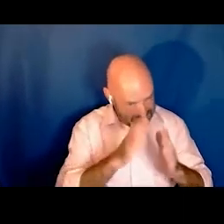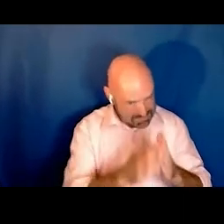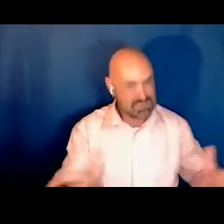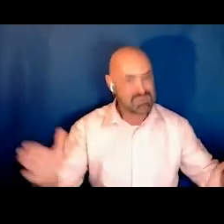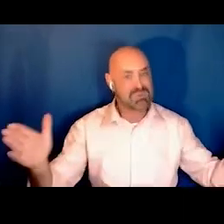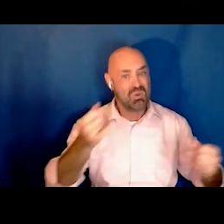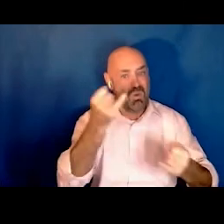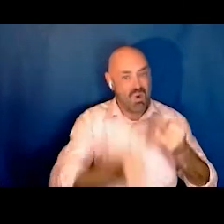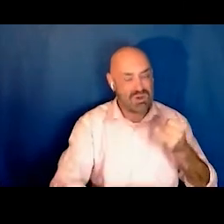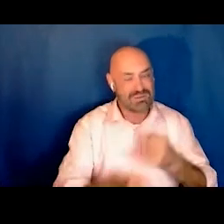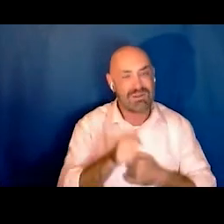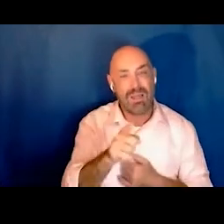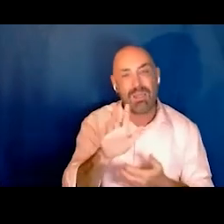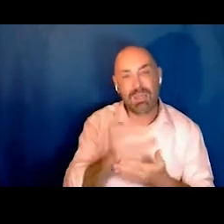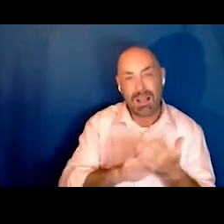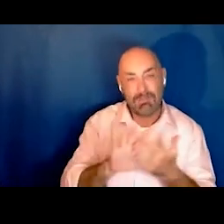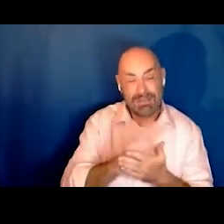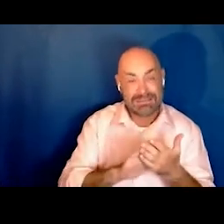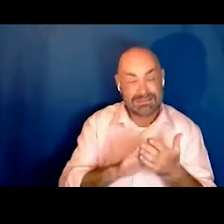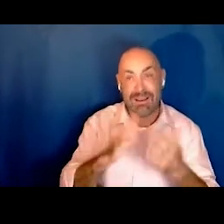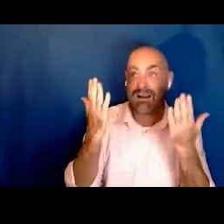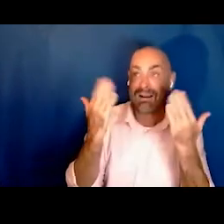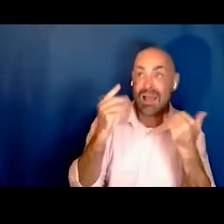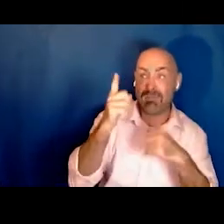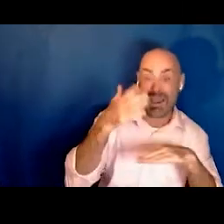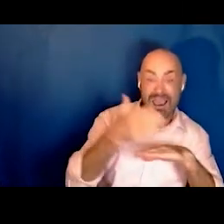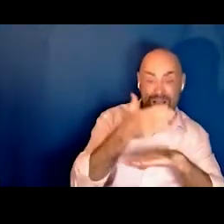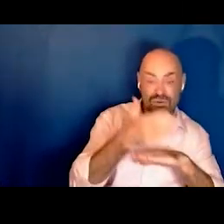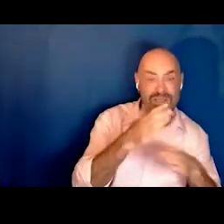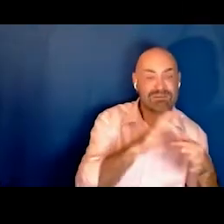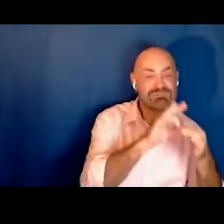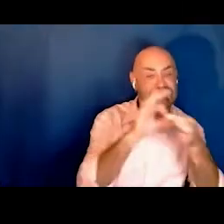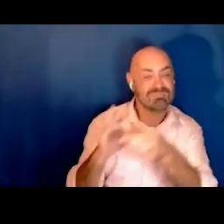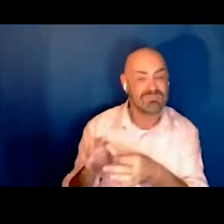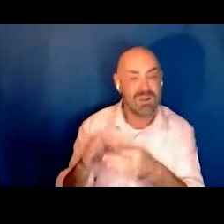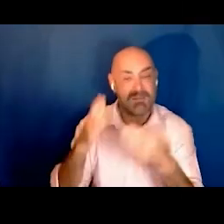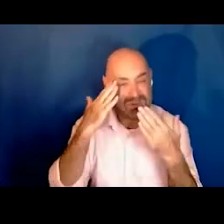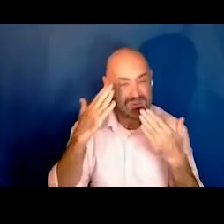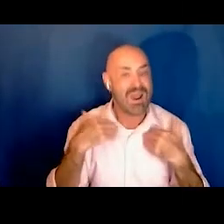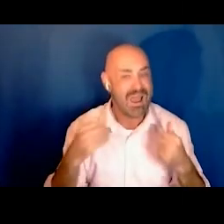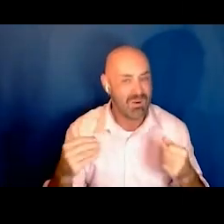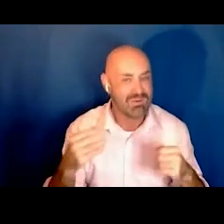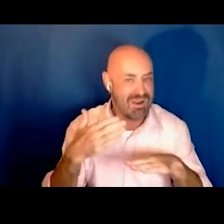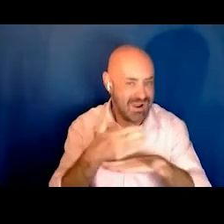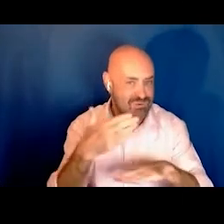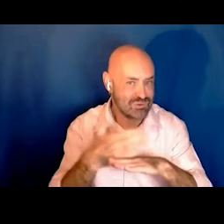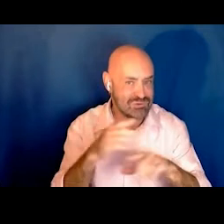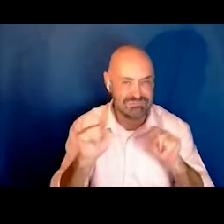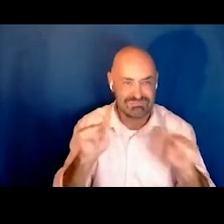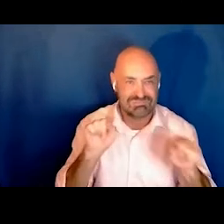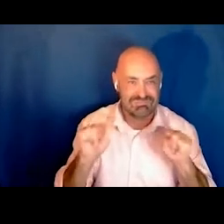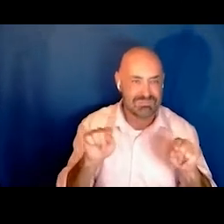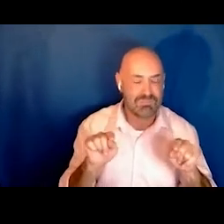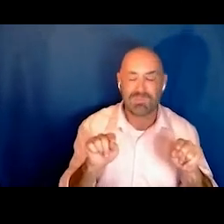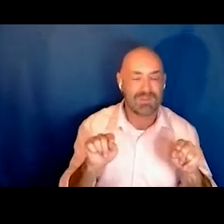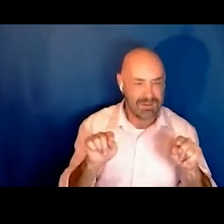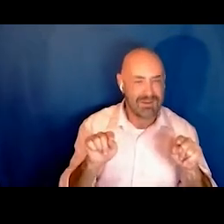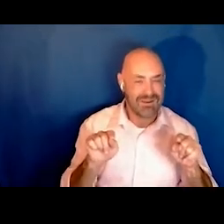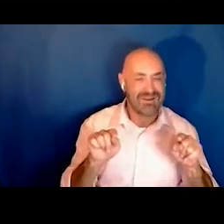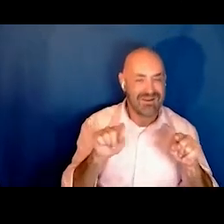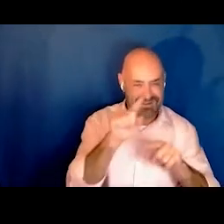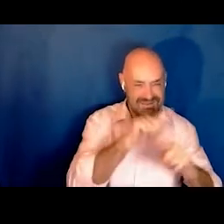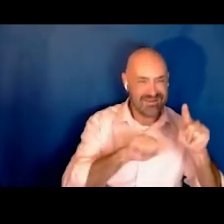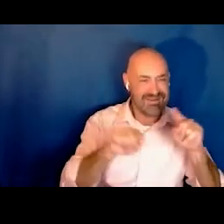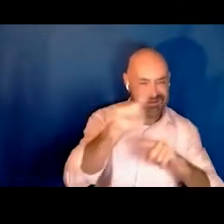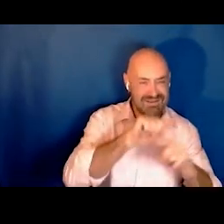this means is that climate action is mental health action. If we go to the next slide. Oh, sorry. The climate and mental health